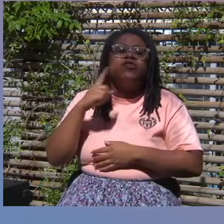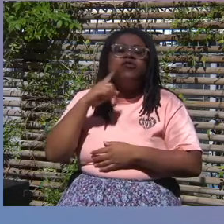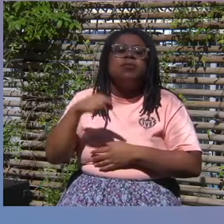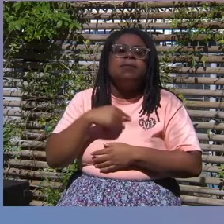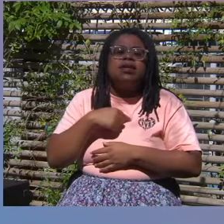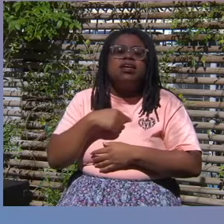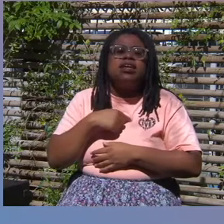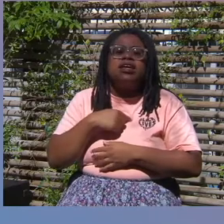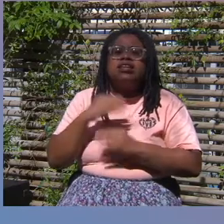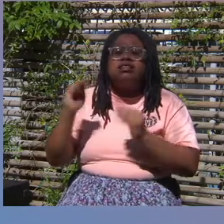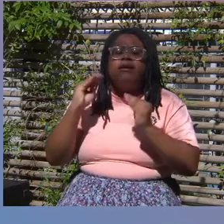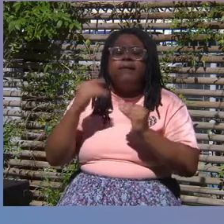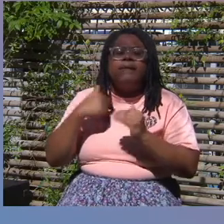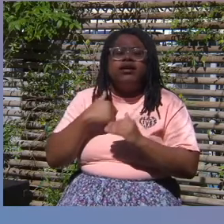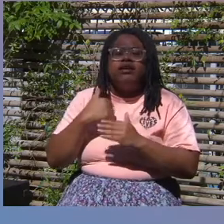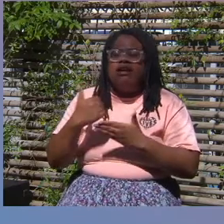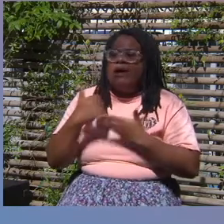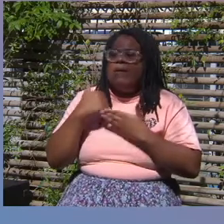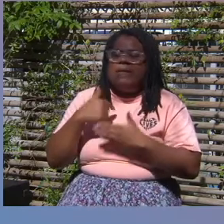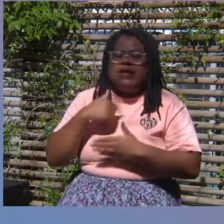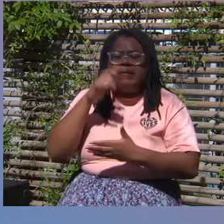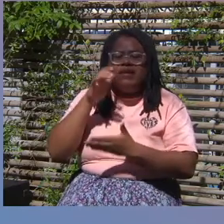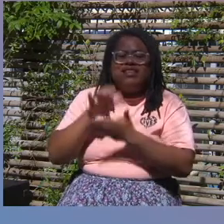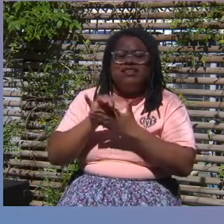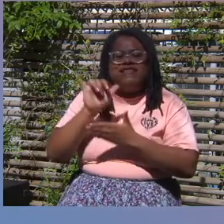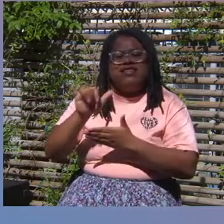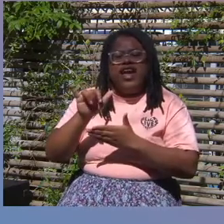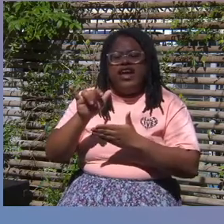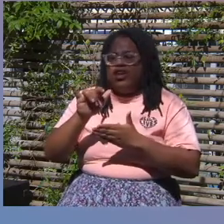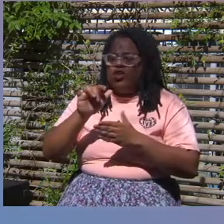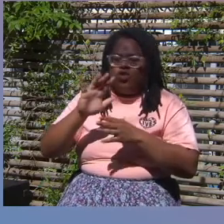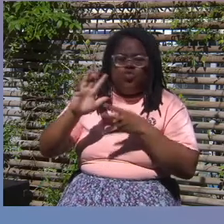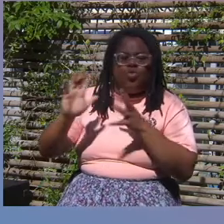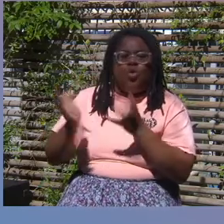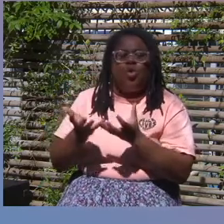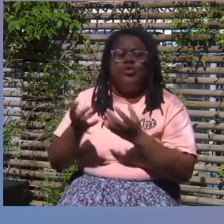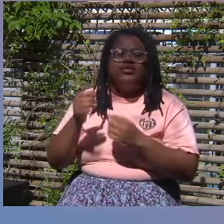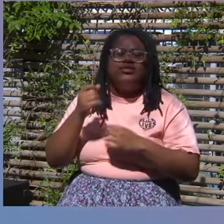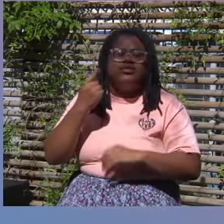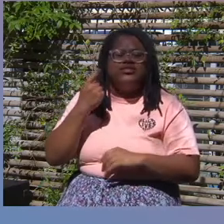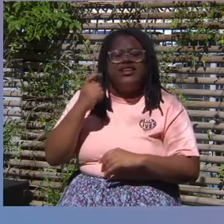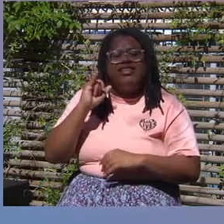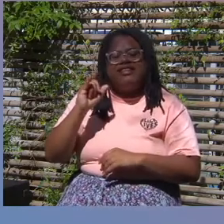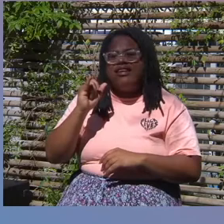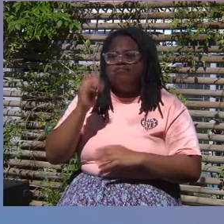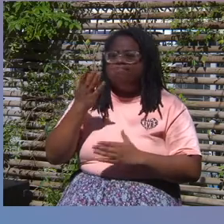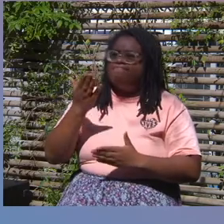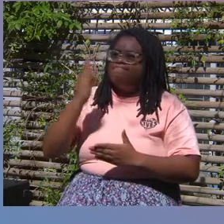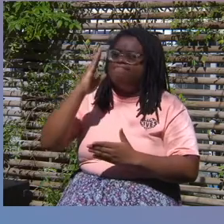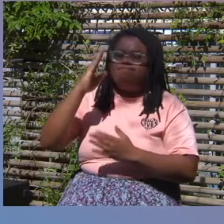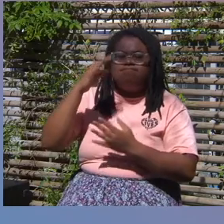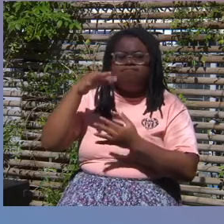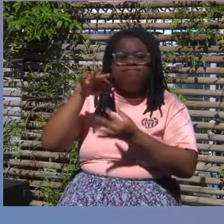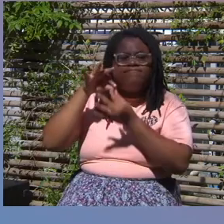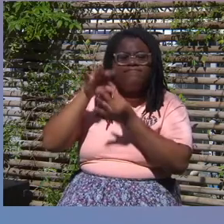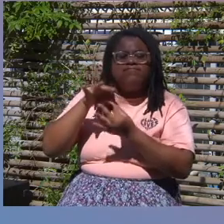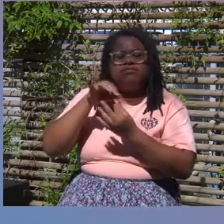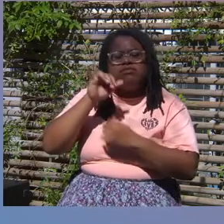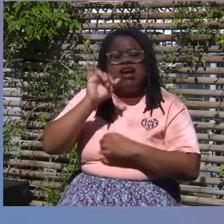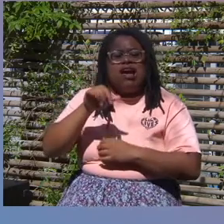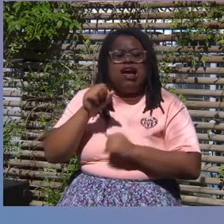me to help me believe in the universe and believe in a higher power and believe that I